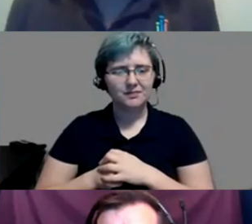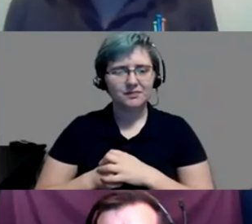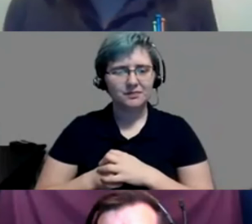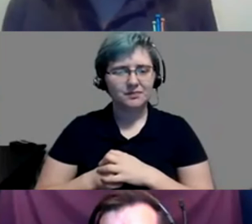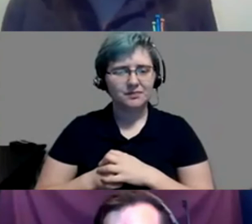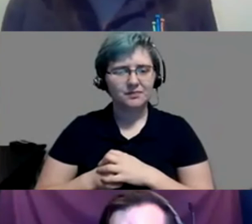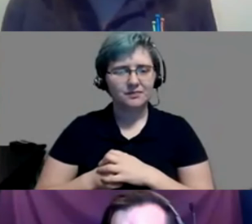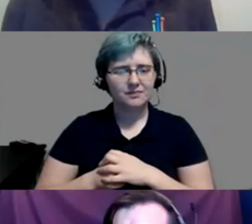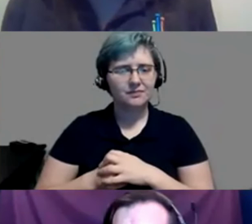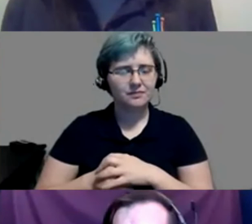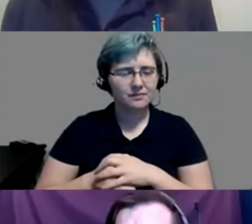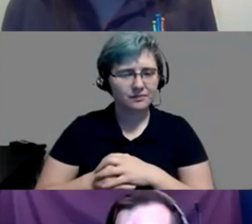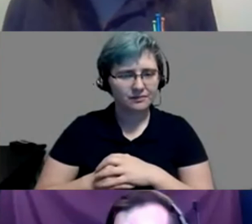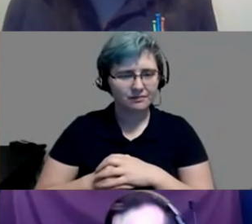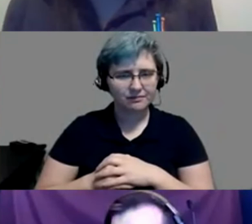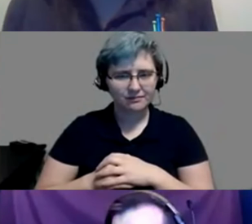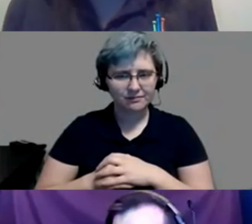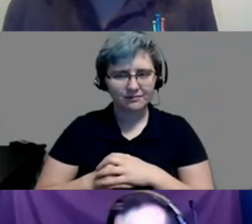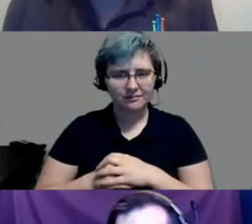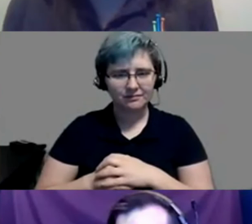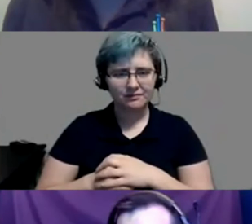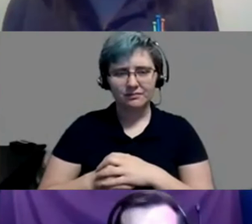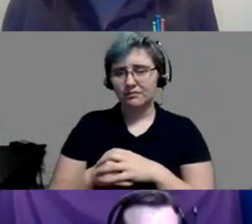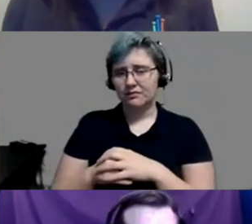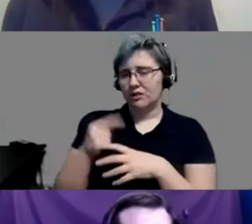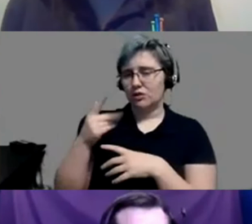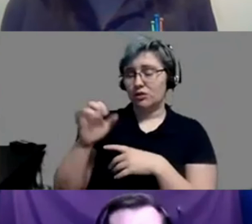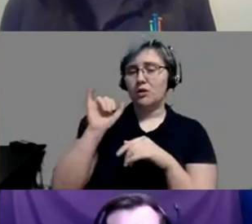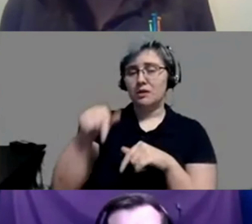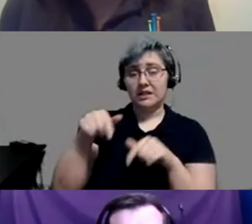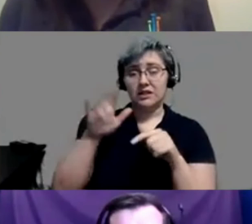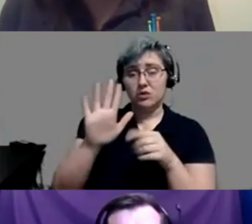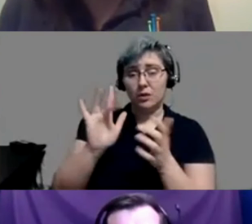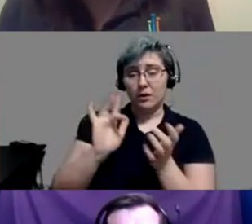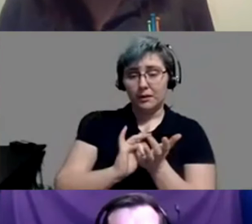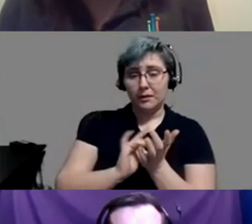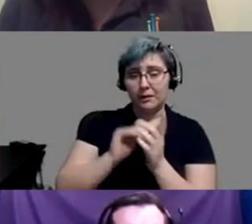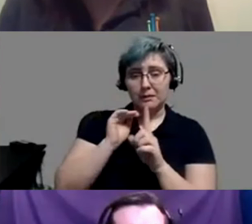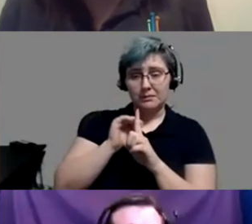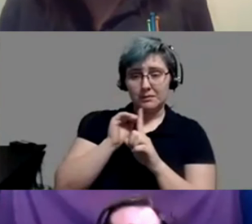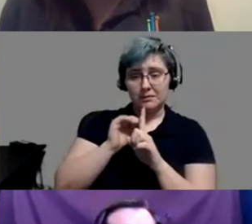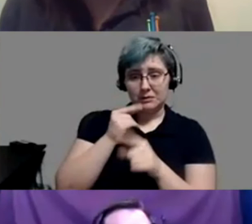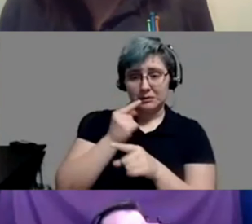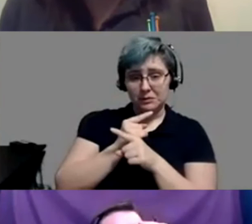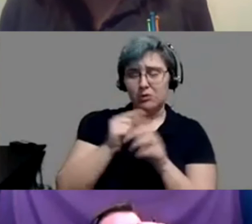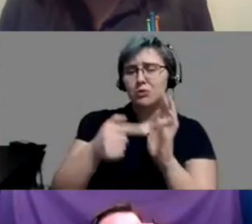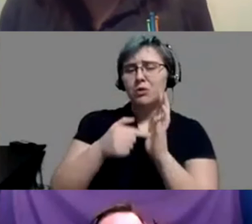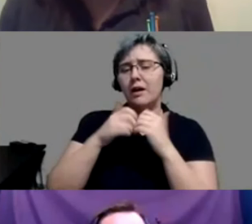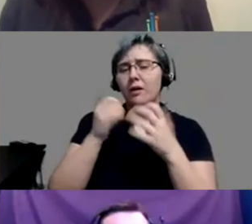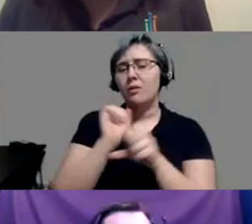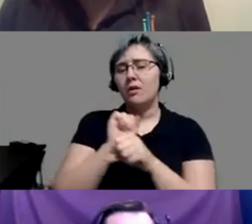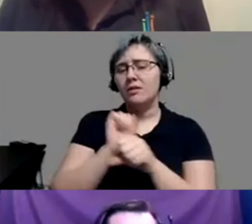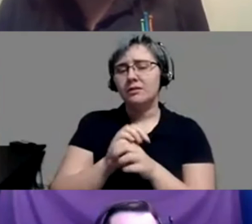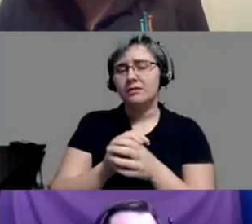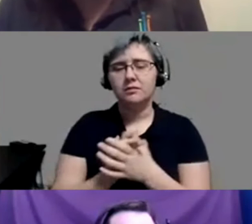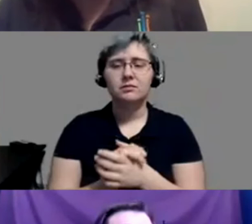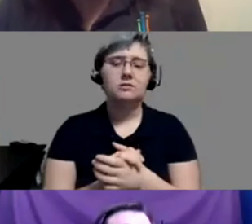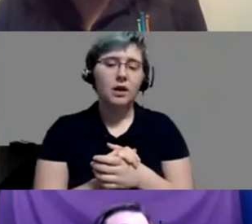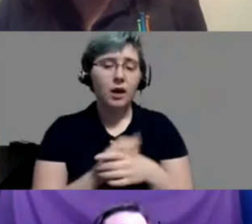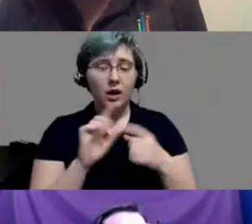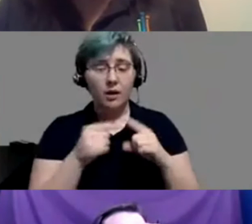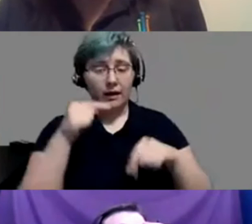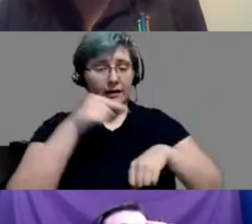So this is your med minder. Show me how this works. So when it's time for me to take my meds,